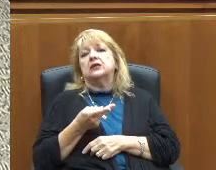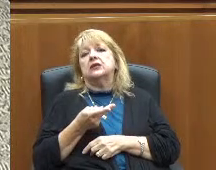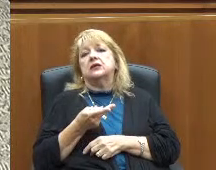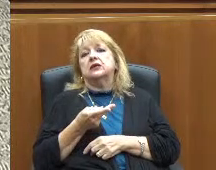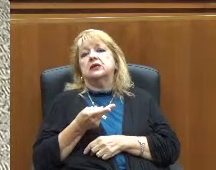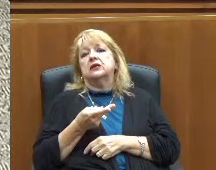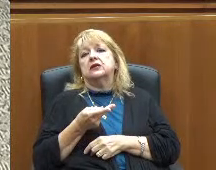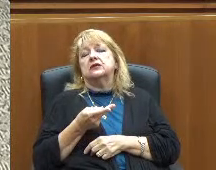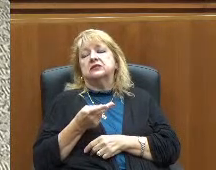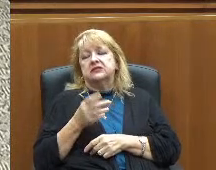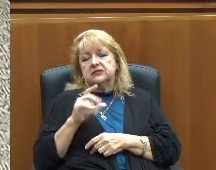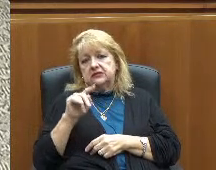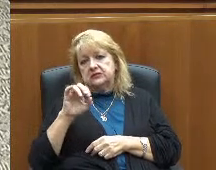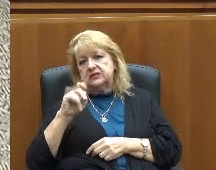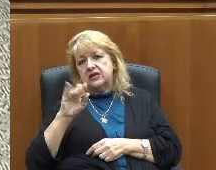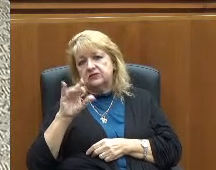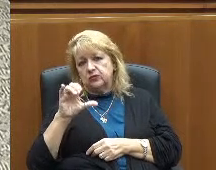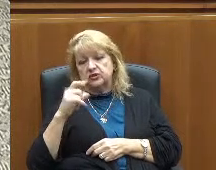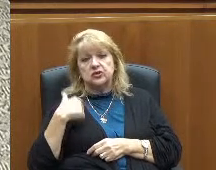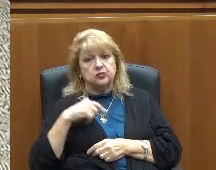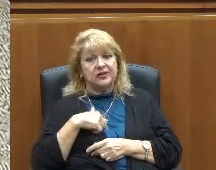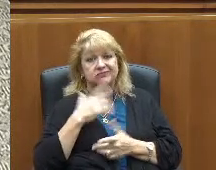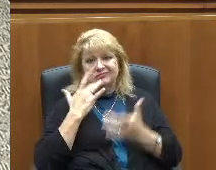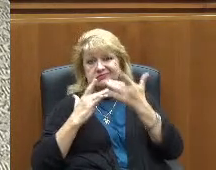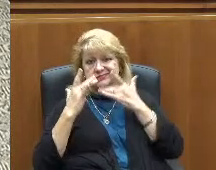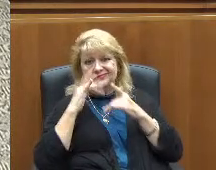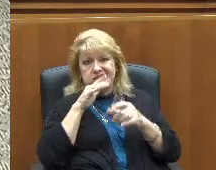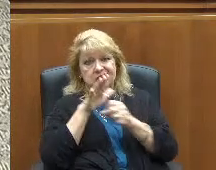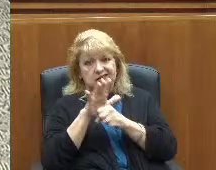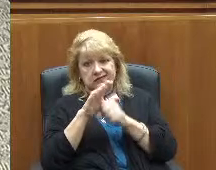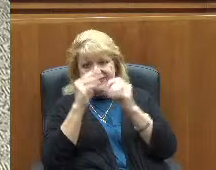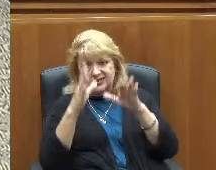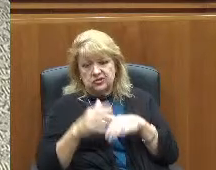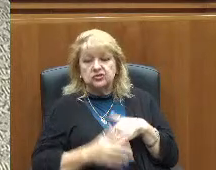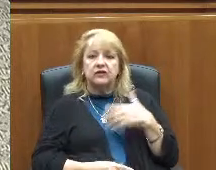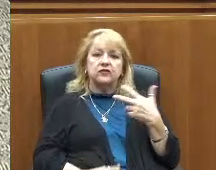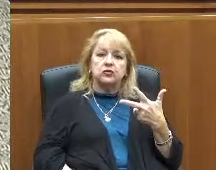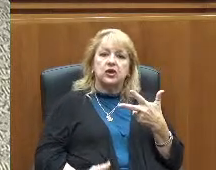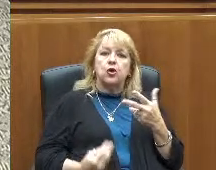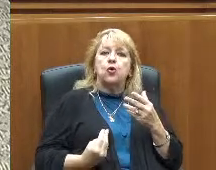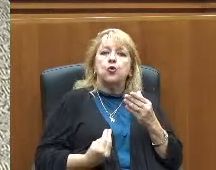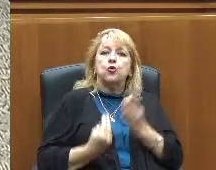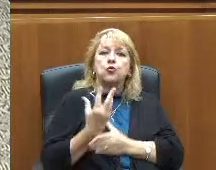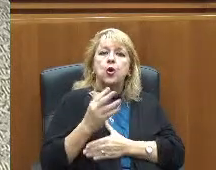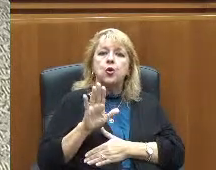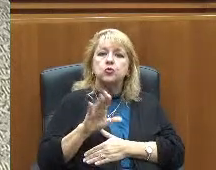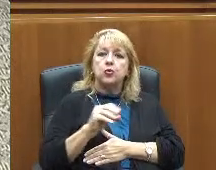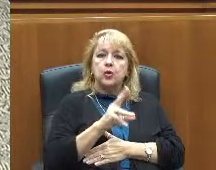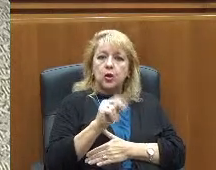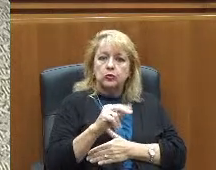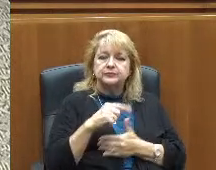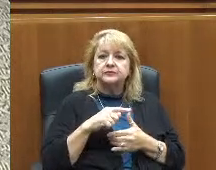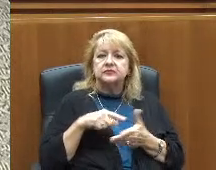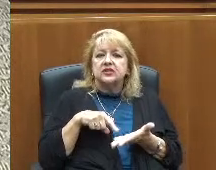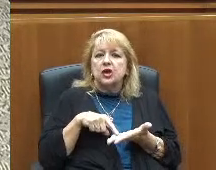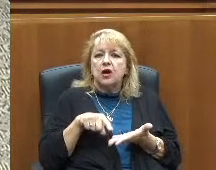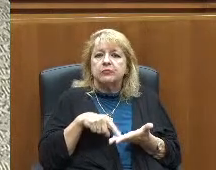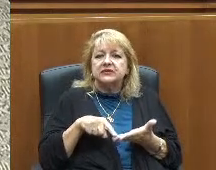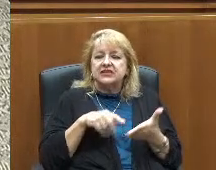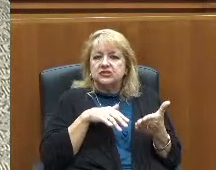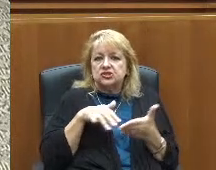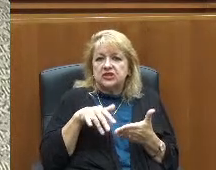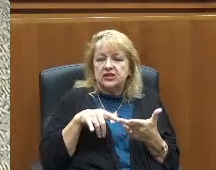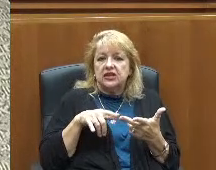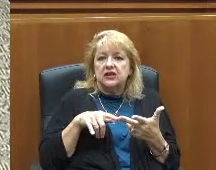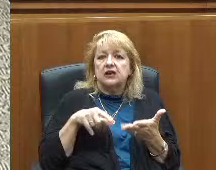teacher shortage. So for the next few minutes, I'd like to talk to you about three things: growing your own, a compensation study,